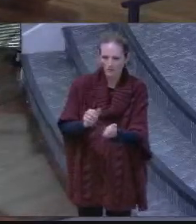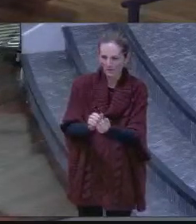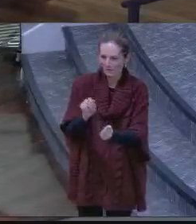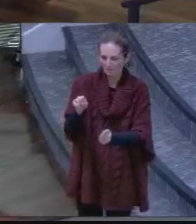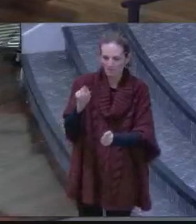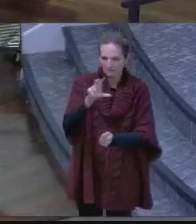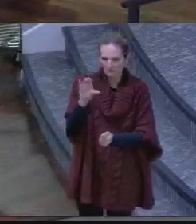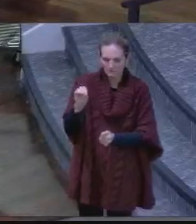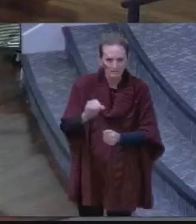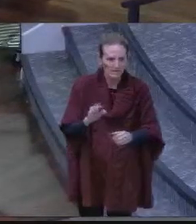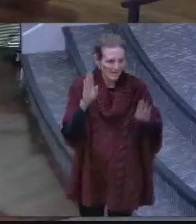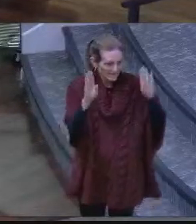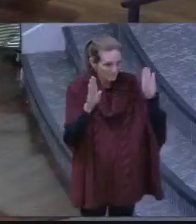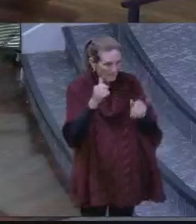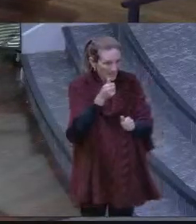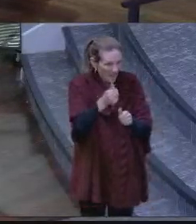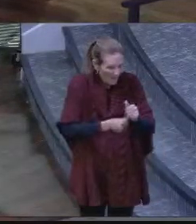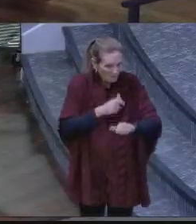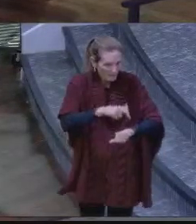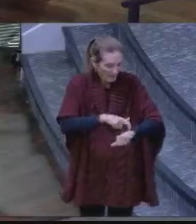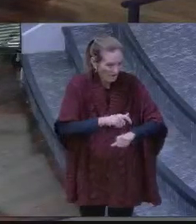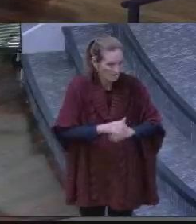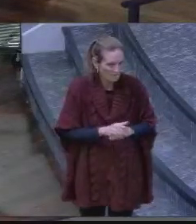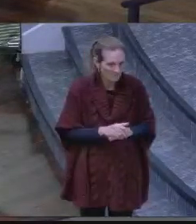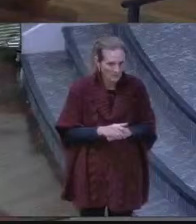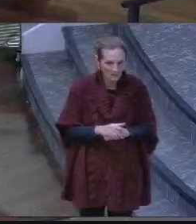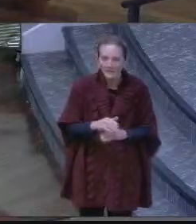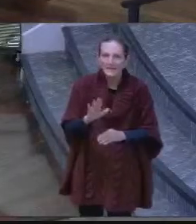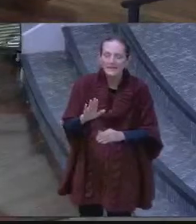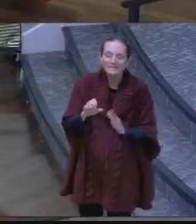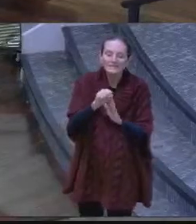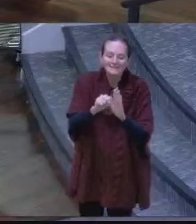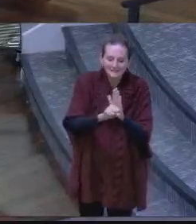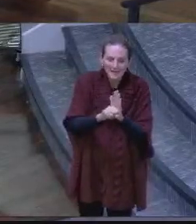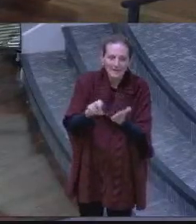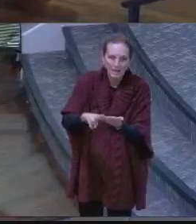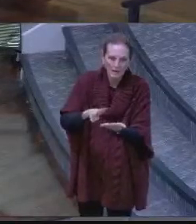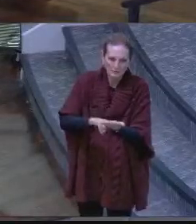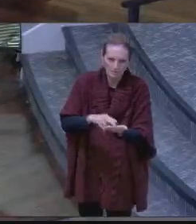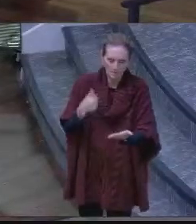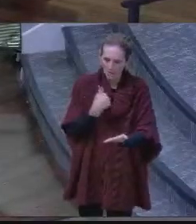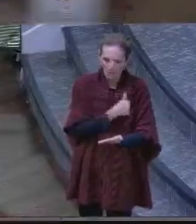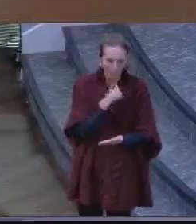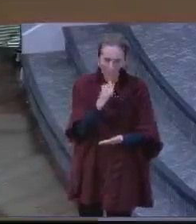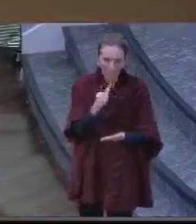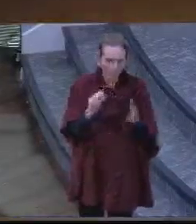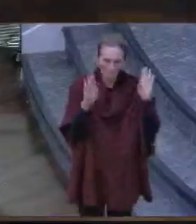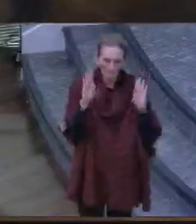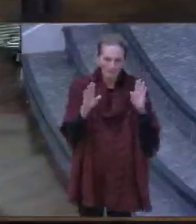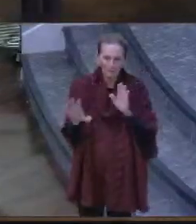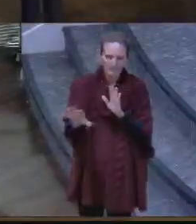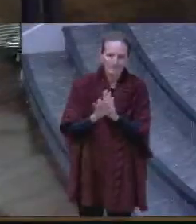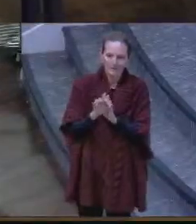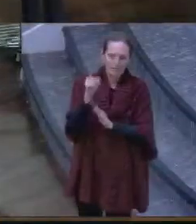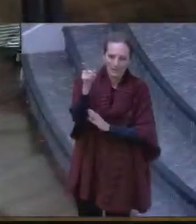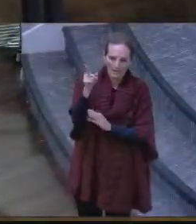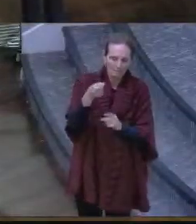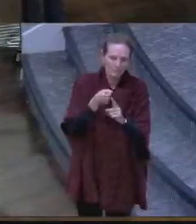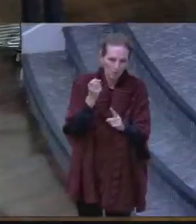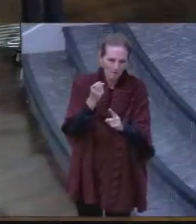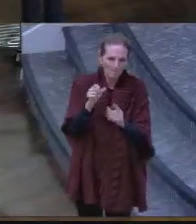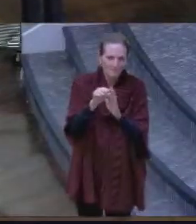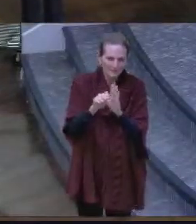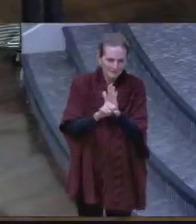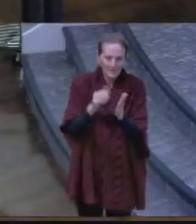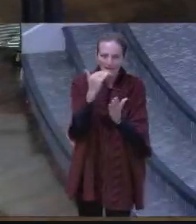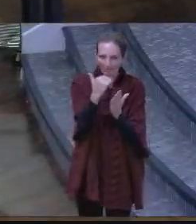So it's all bid out every time? Well, they're state contract. So we don't bid it out, we simply No, it's- choose them from the state listing